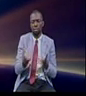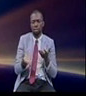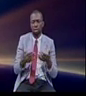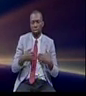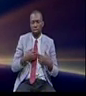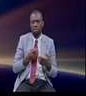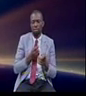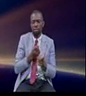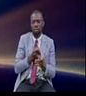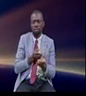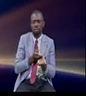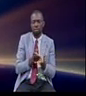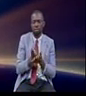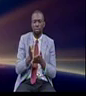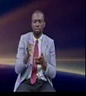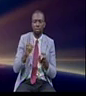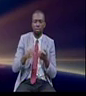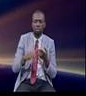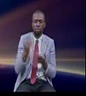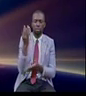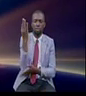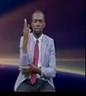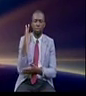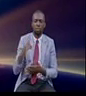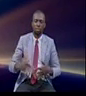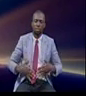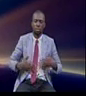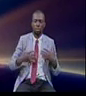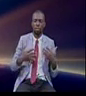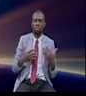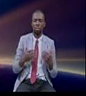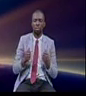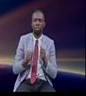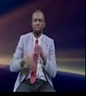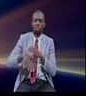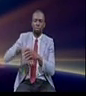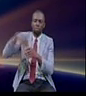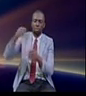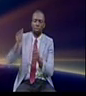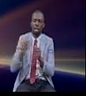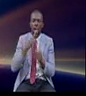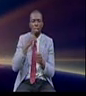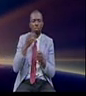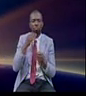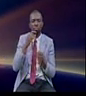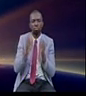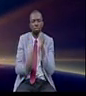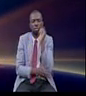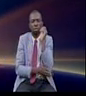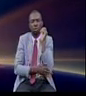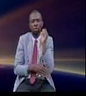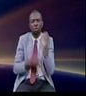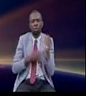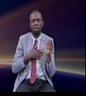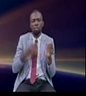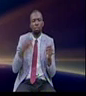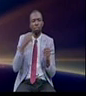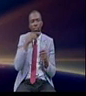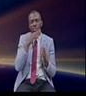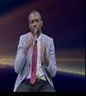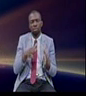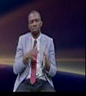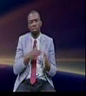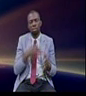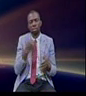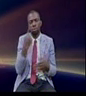may enter in through the gates into the city. For without are dogs, and sorcerers, and whoremongers, and murderers, and idolaters, and